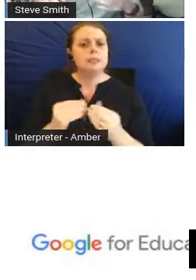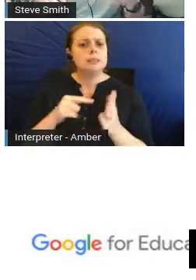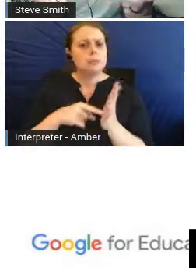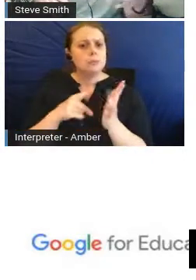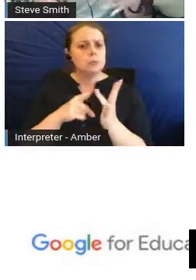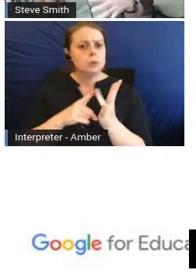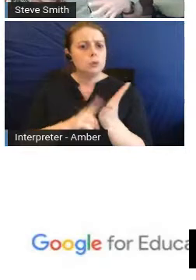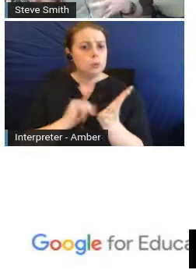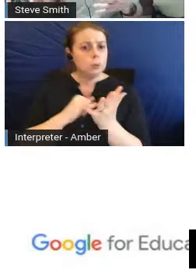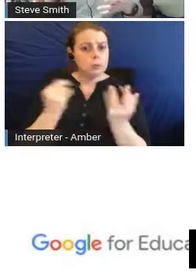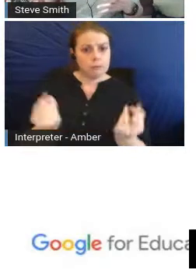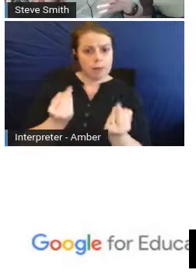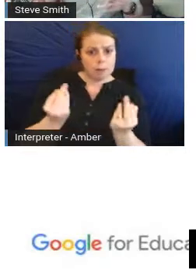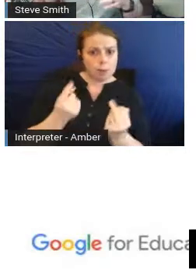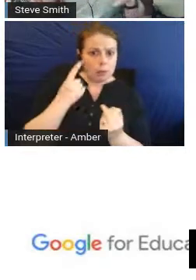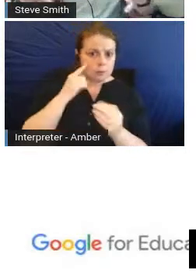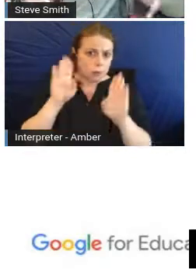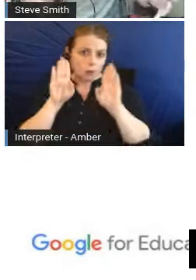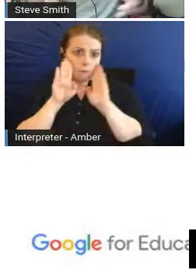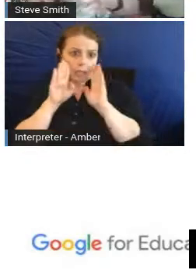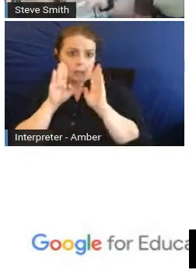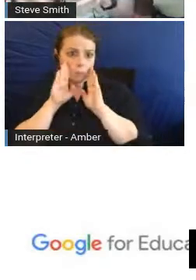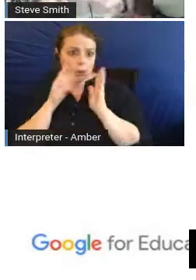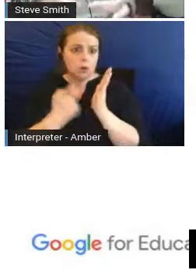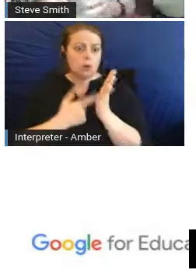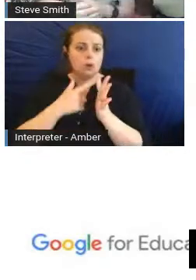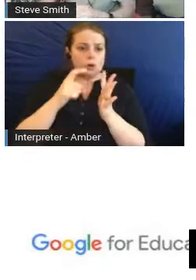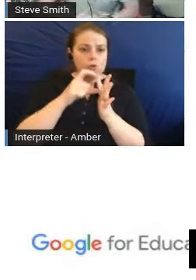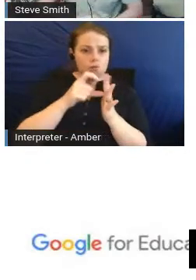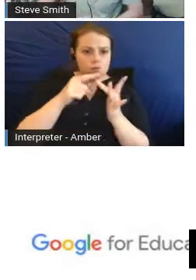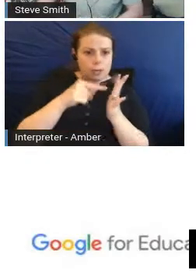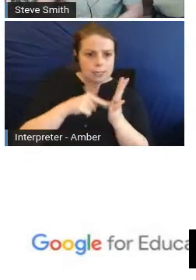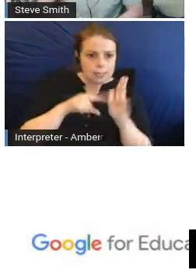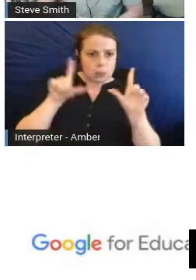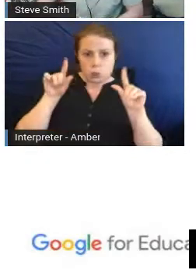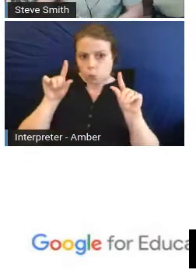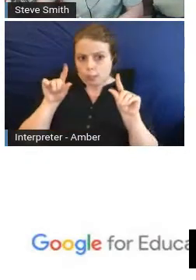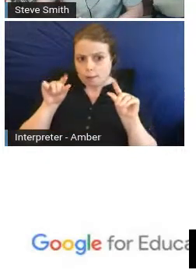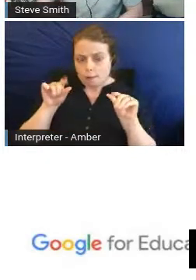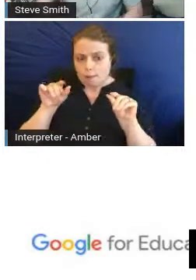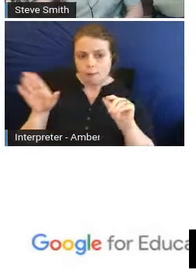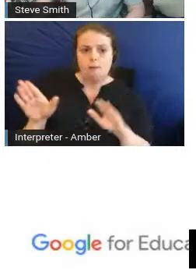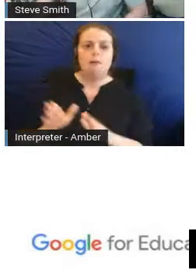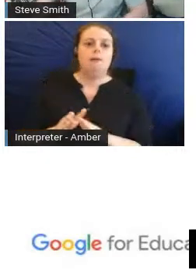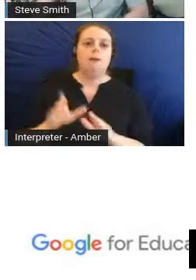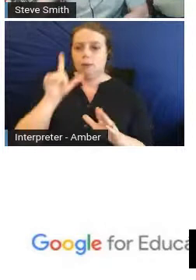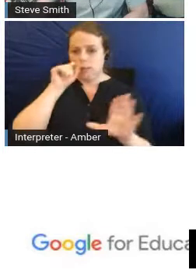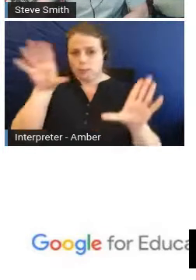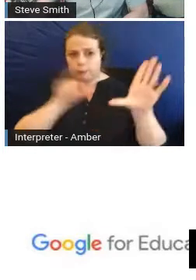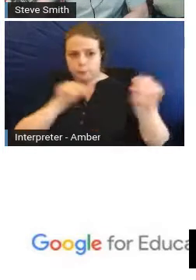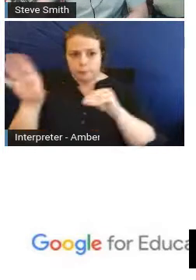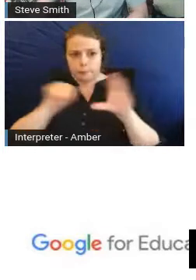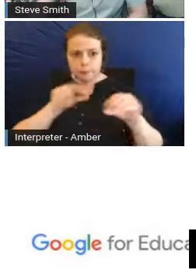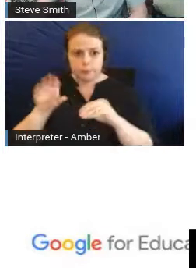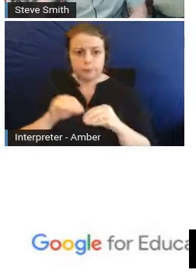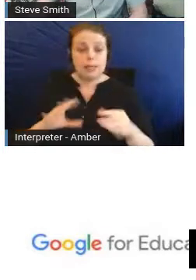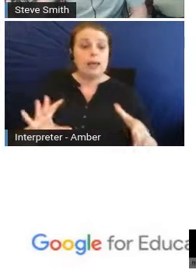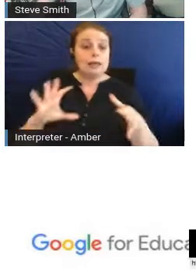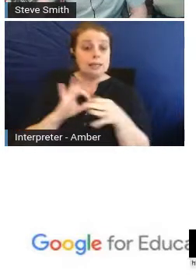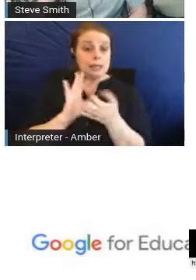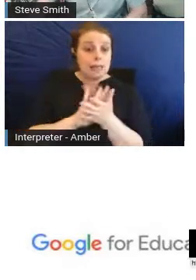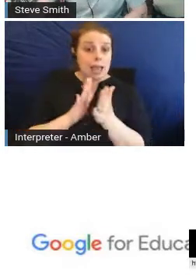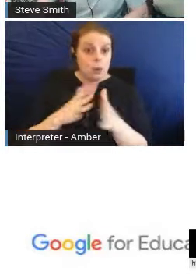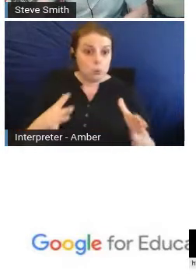look at things like Facebook, Reddit, Twitter. So all the feeds that are coming out of there as well. And there's a link there to learn about how to